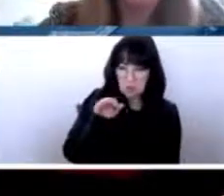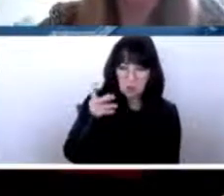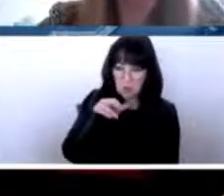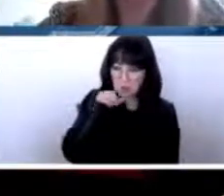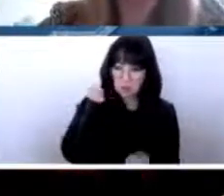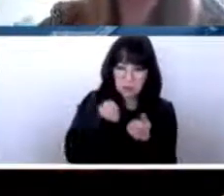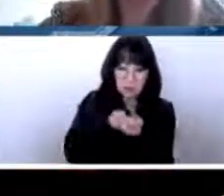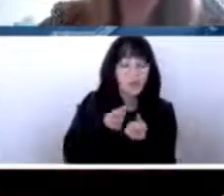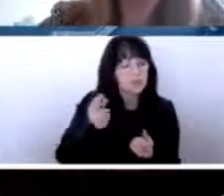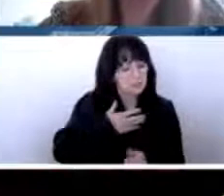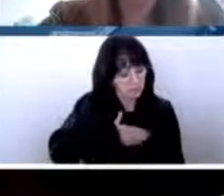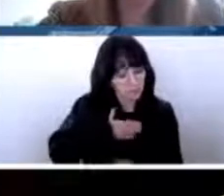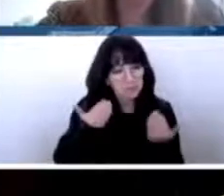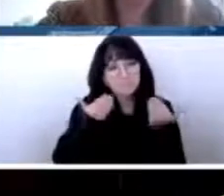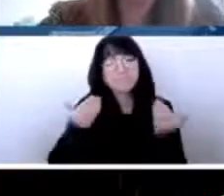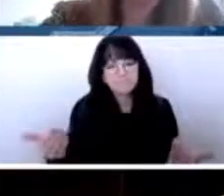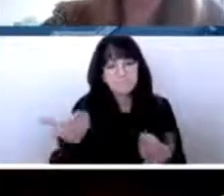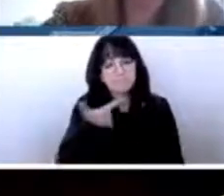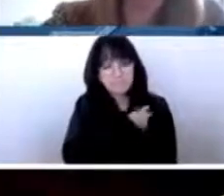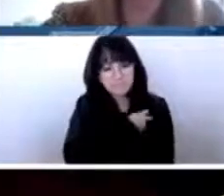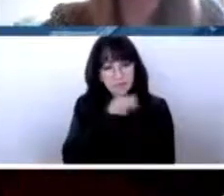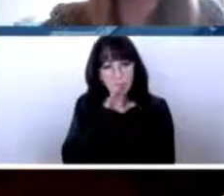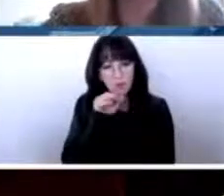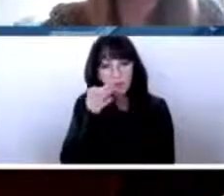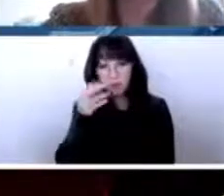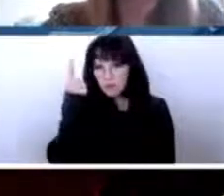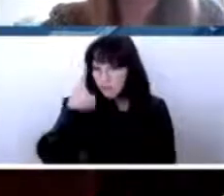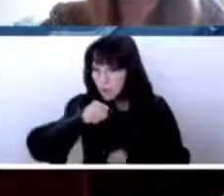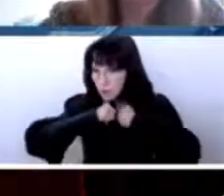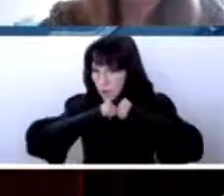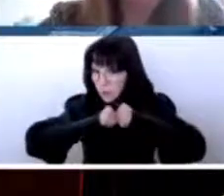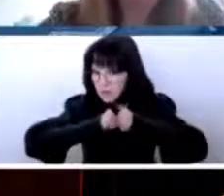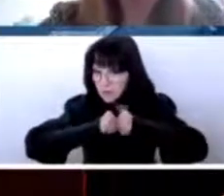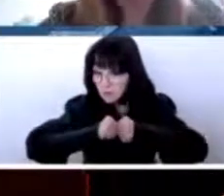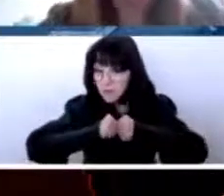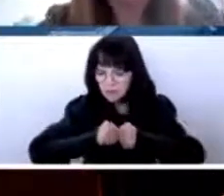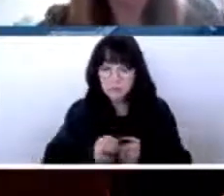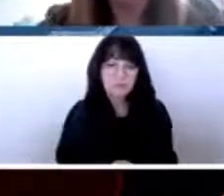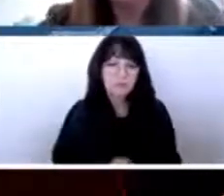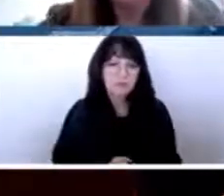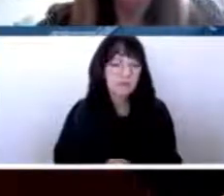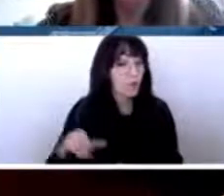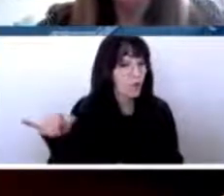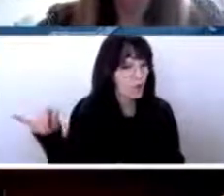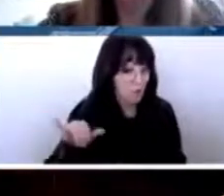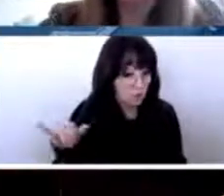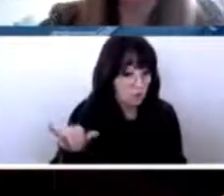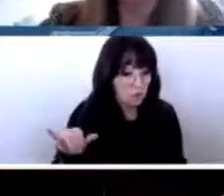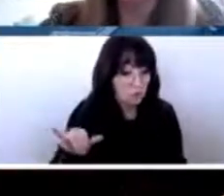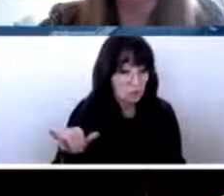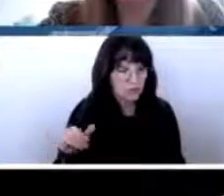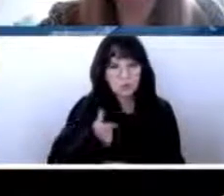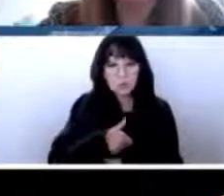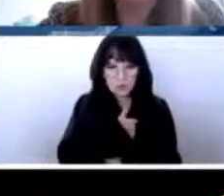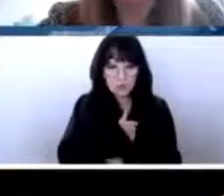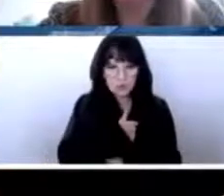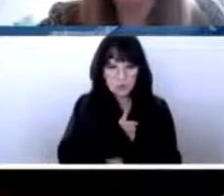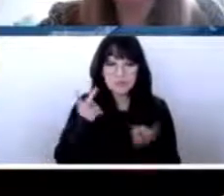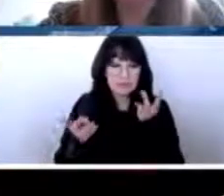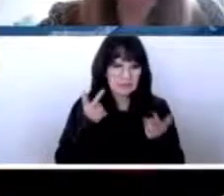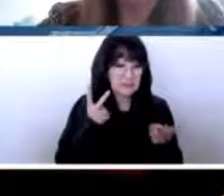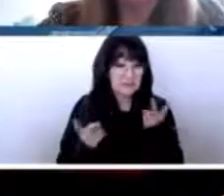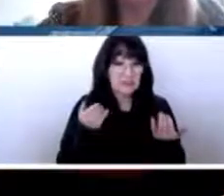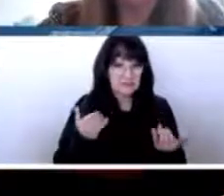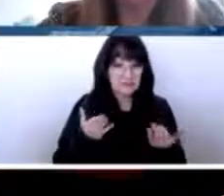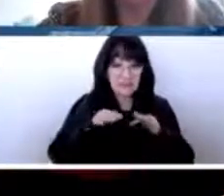is necessary to protect you and those around you. And also, we are seeing